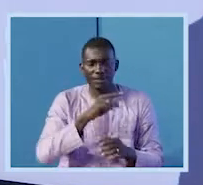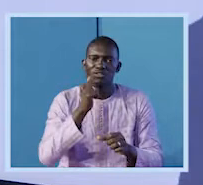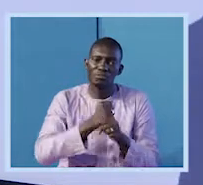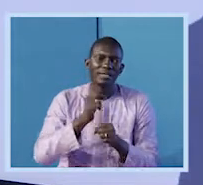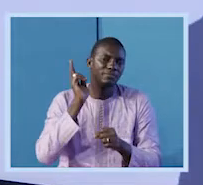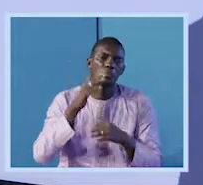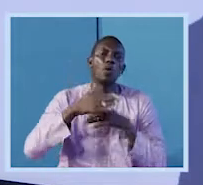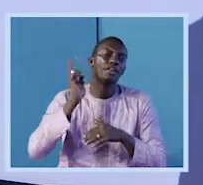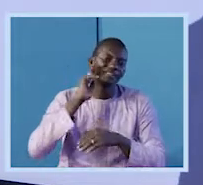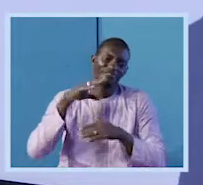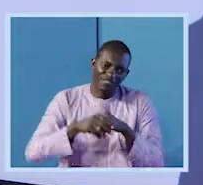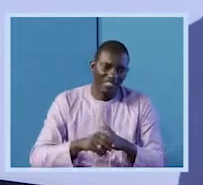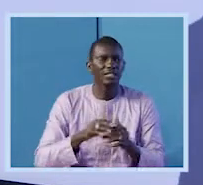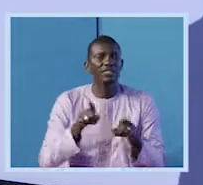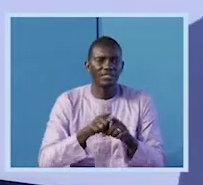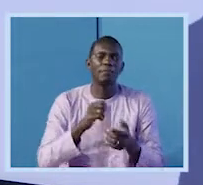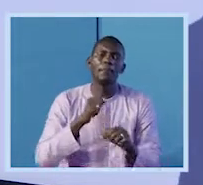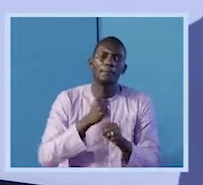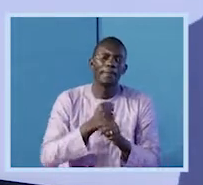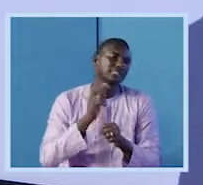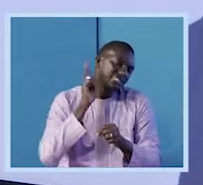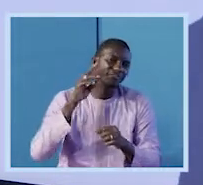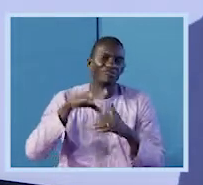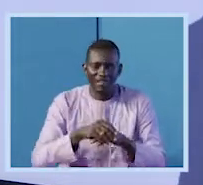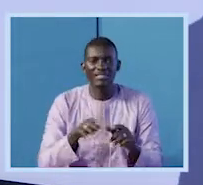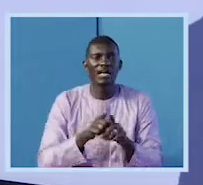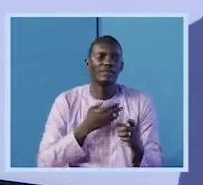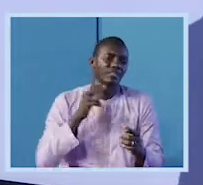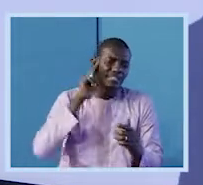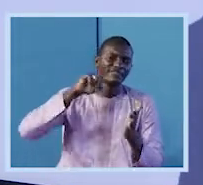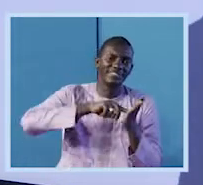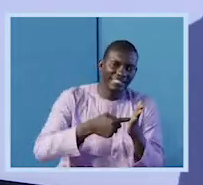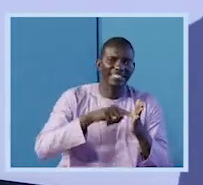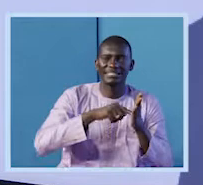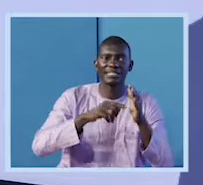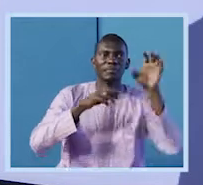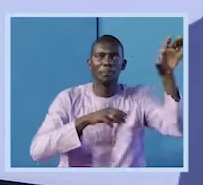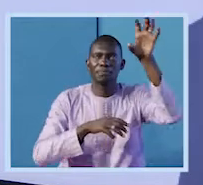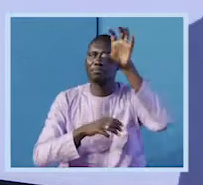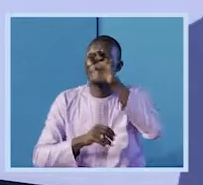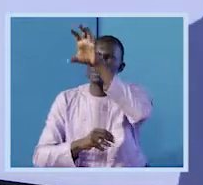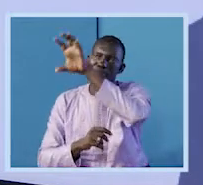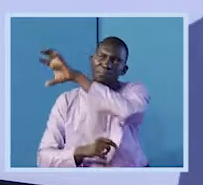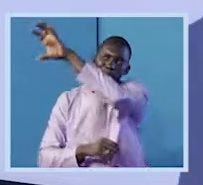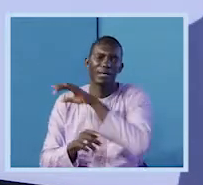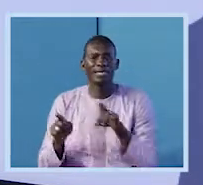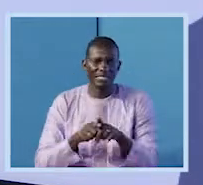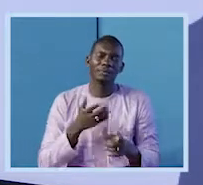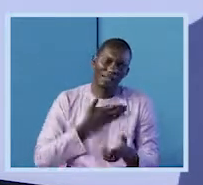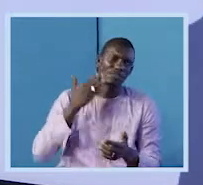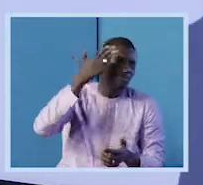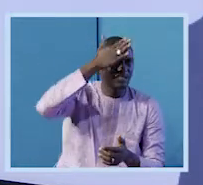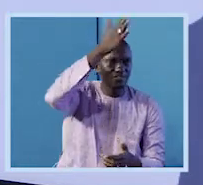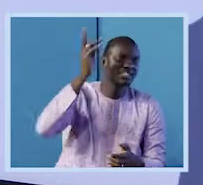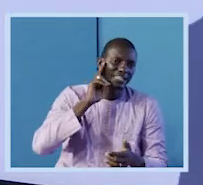deaf friends. Okay. You need to make of deaf friends. We have some deaf centers around in the Greater Banjul area. Yeah. So you need to be visiting these deaf centers